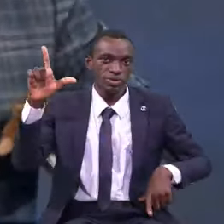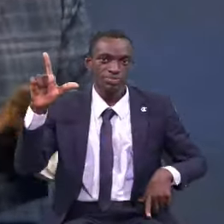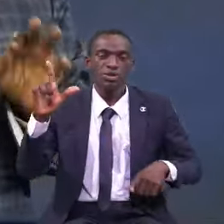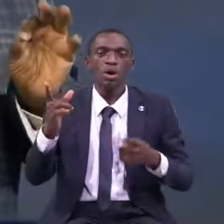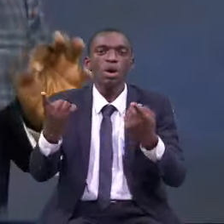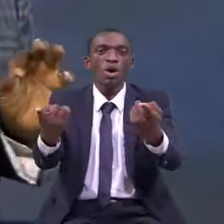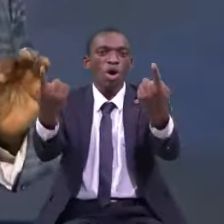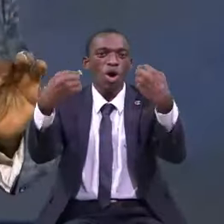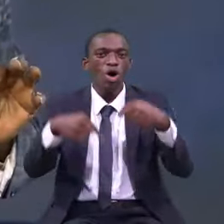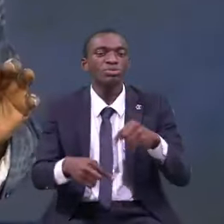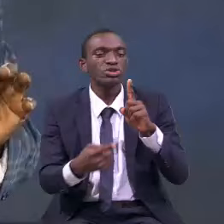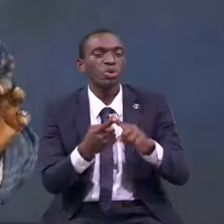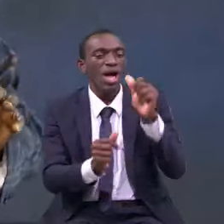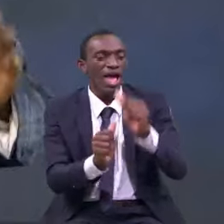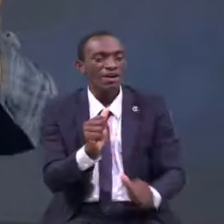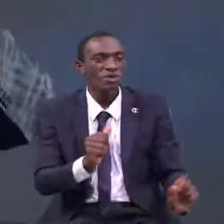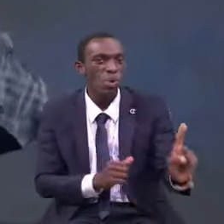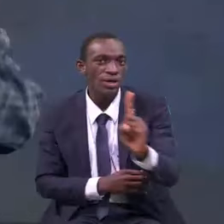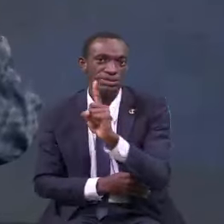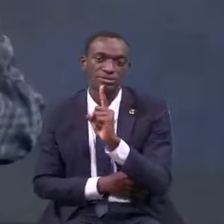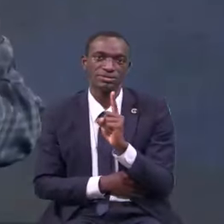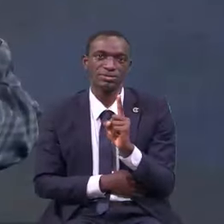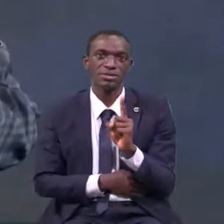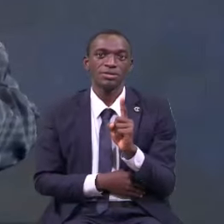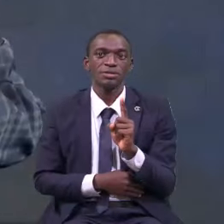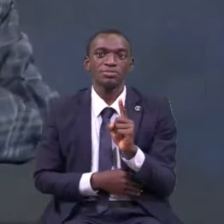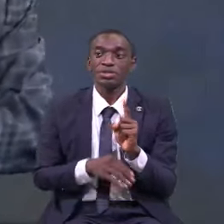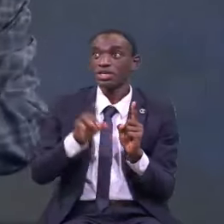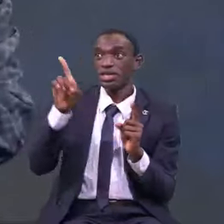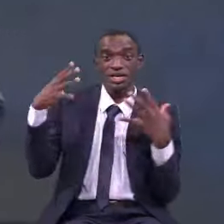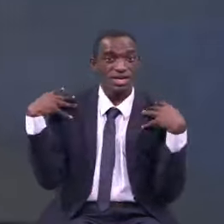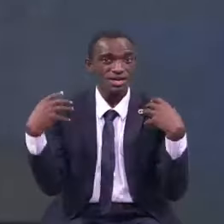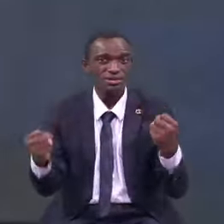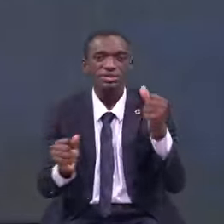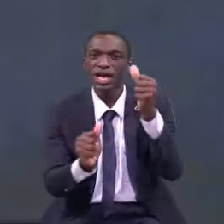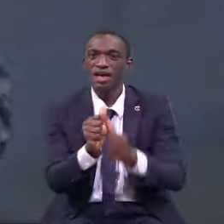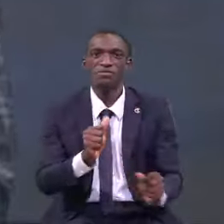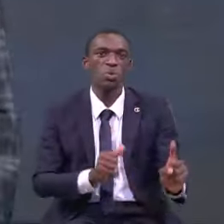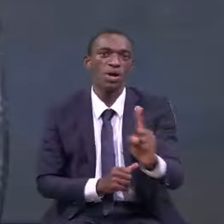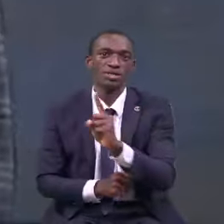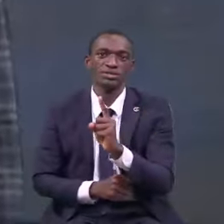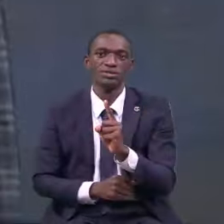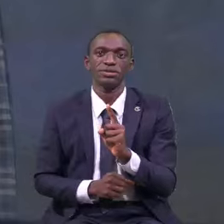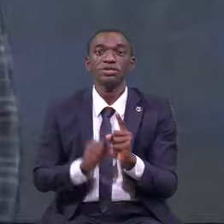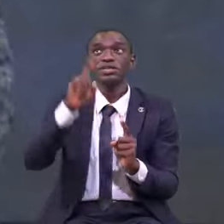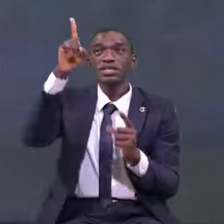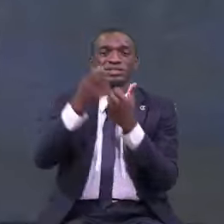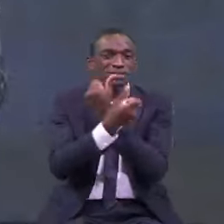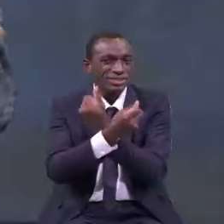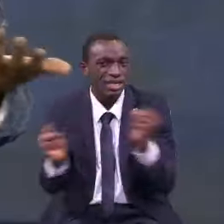comes to everyone, heals everyone, saves